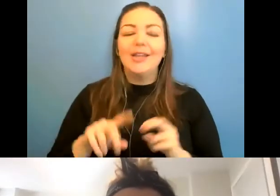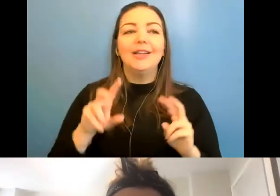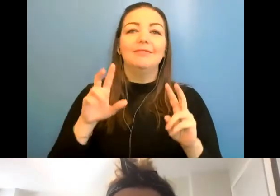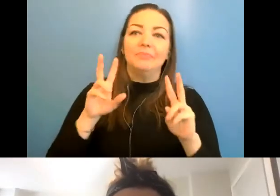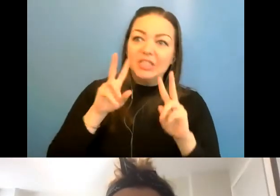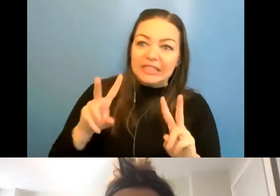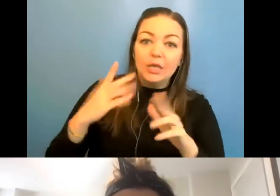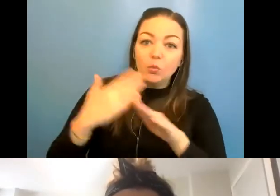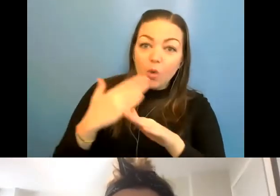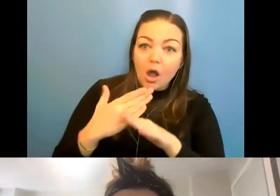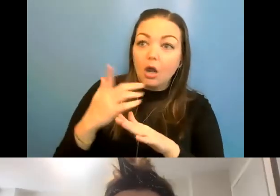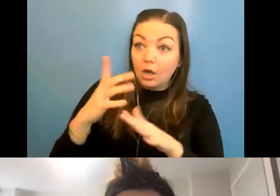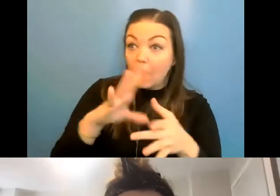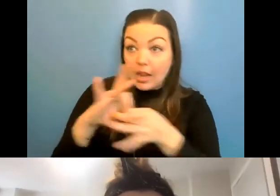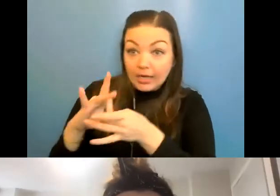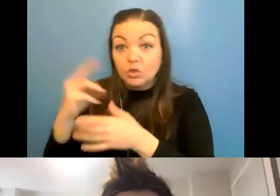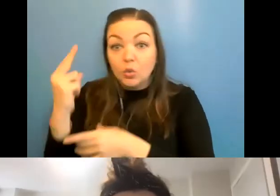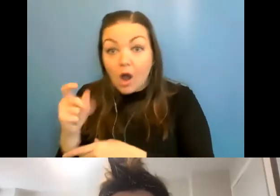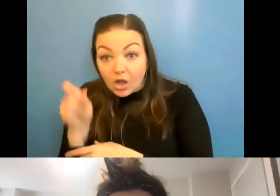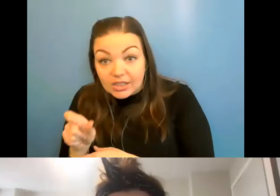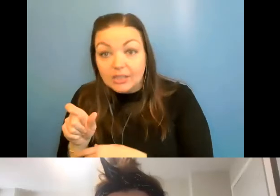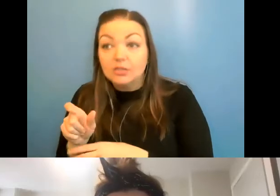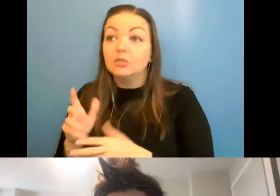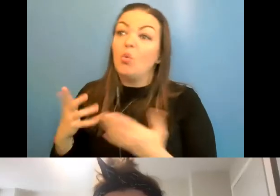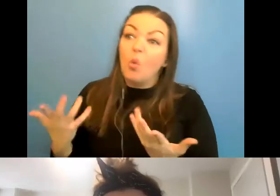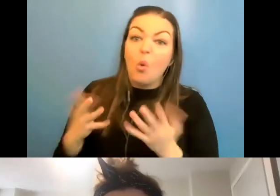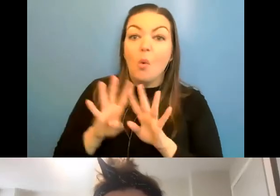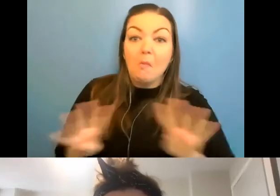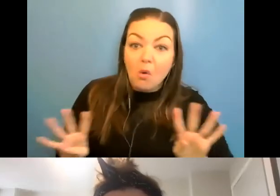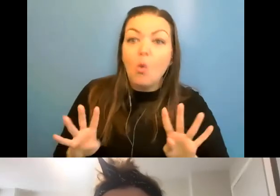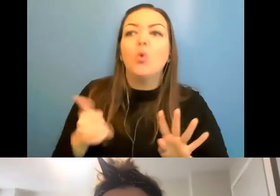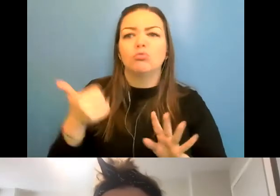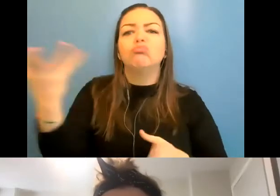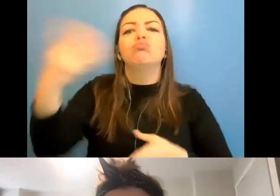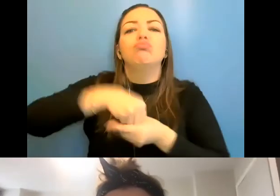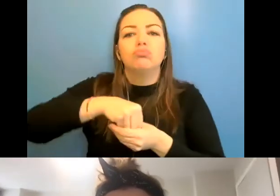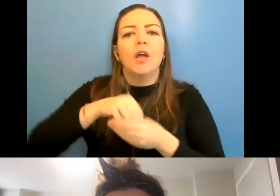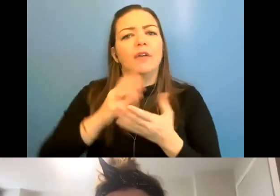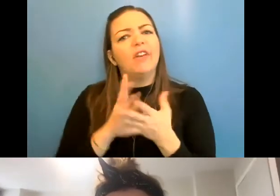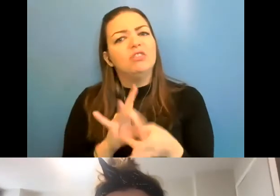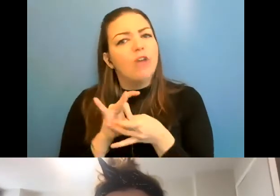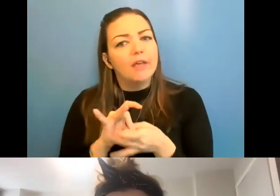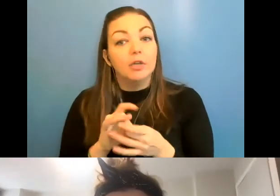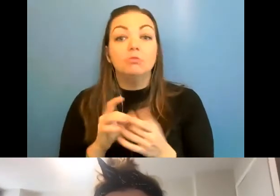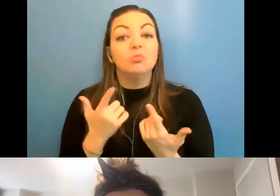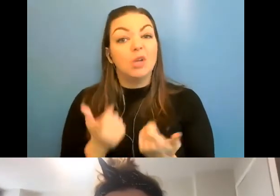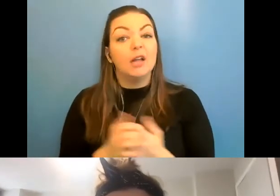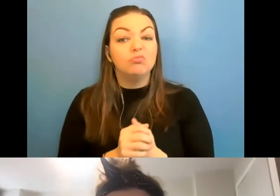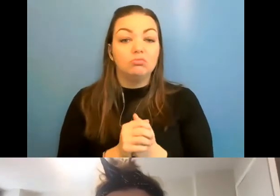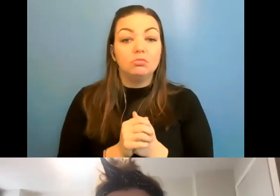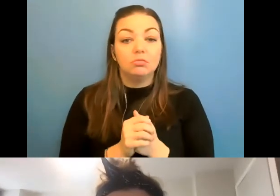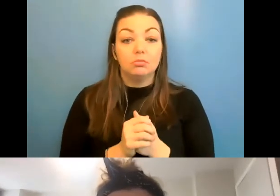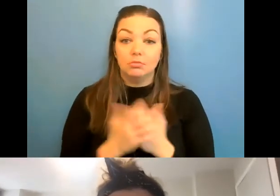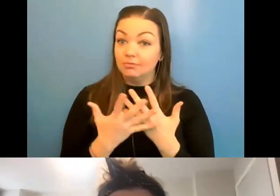or to our team, obviously now to our board as well, where we can see a real relevance. Any